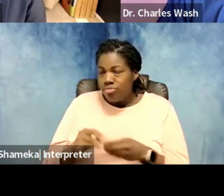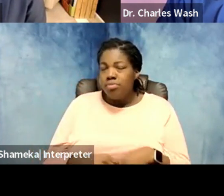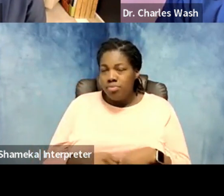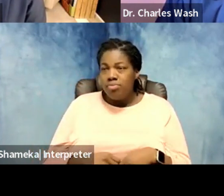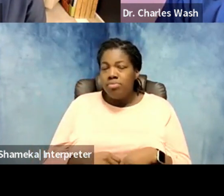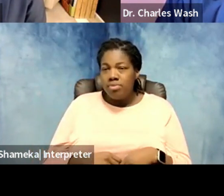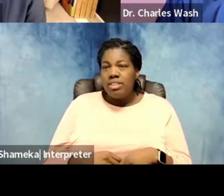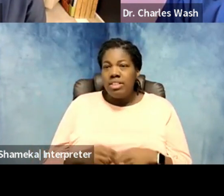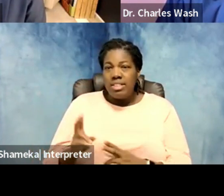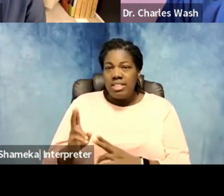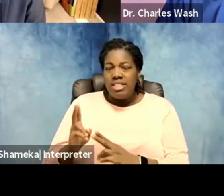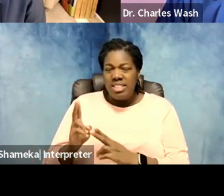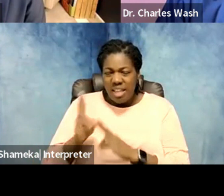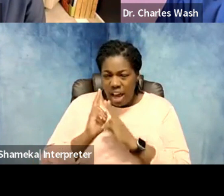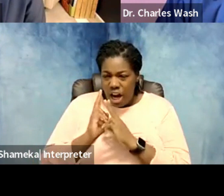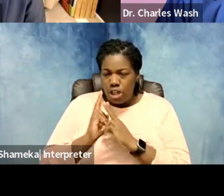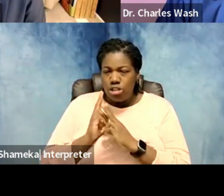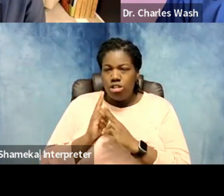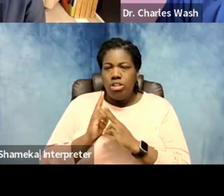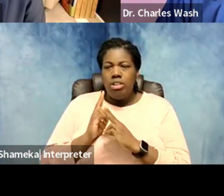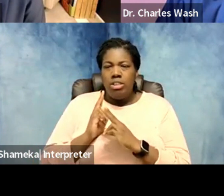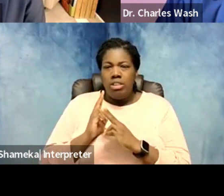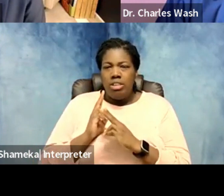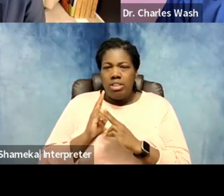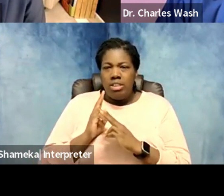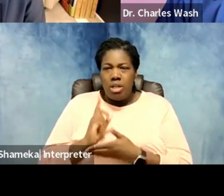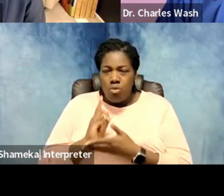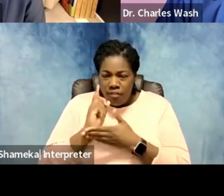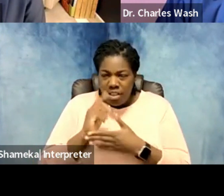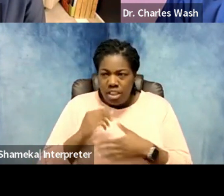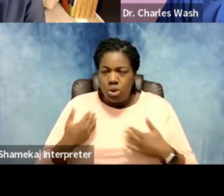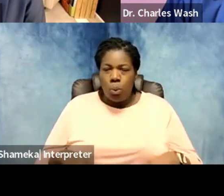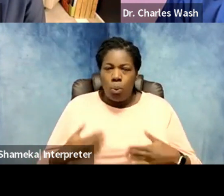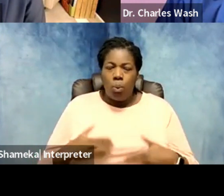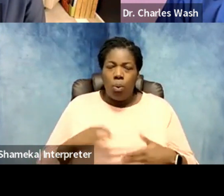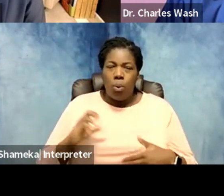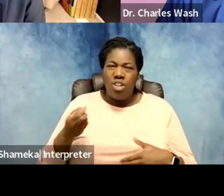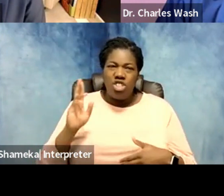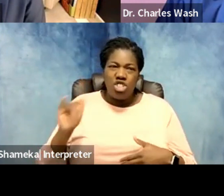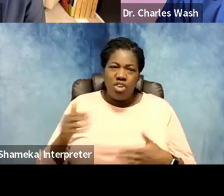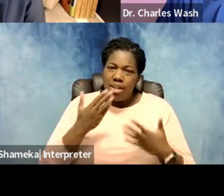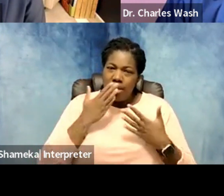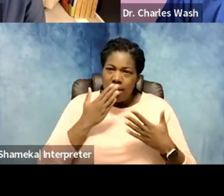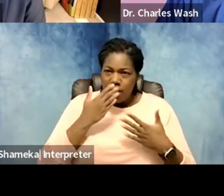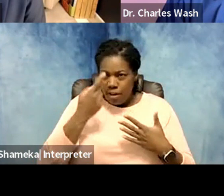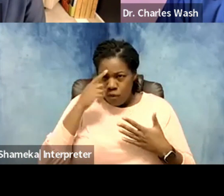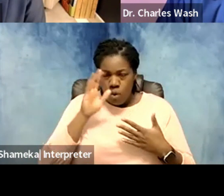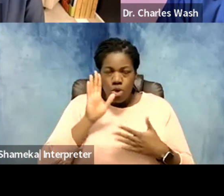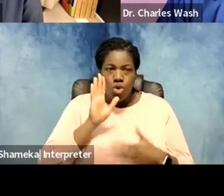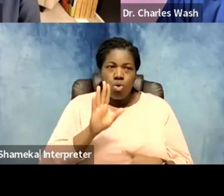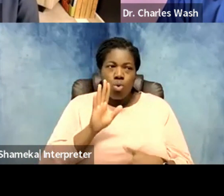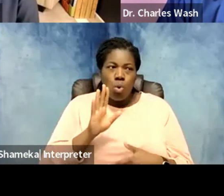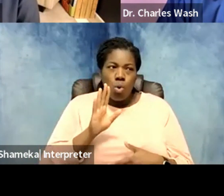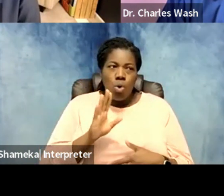It's an honor. It's a privilege. Charity, a big thank you to you for your